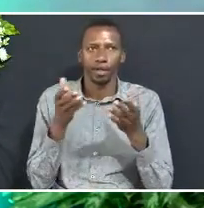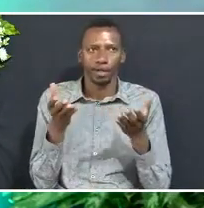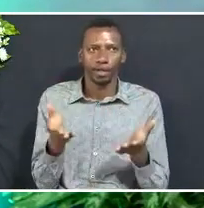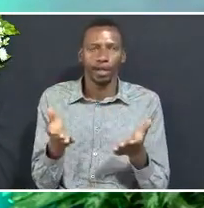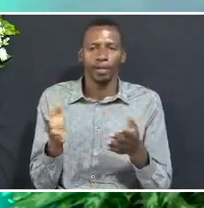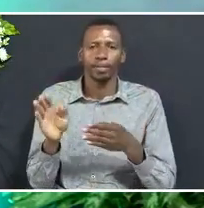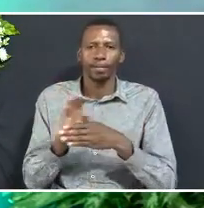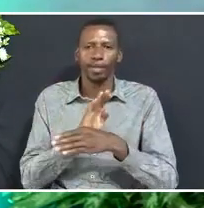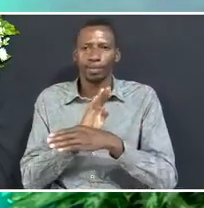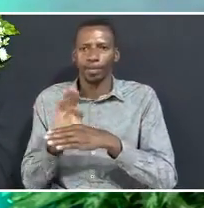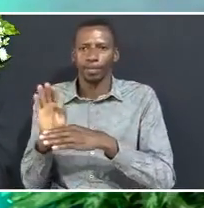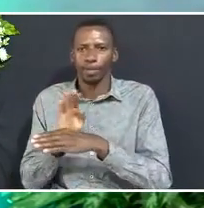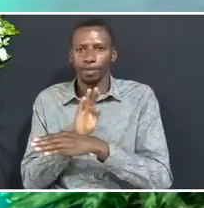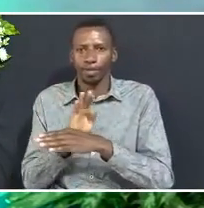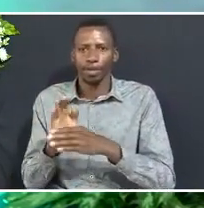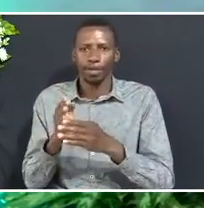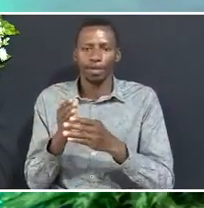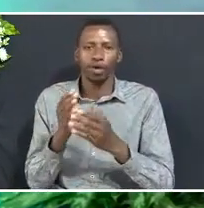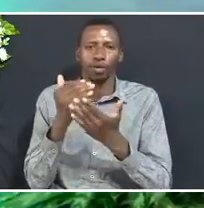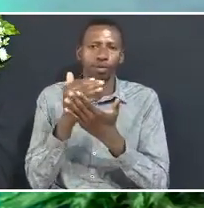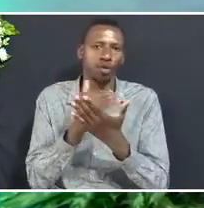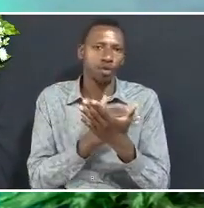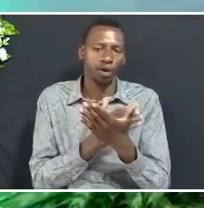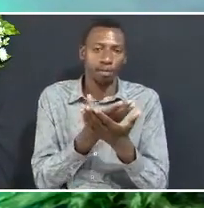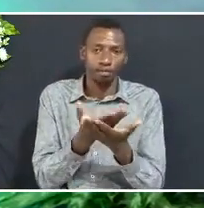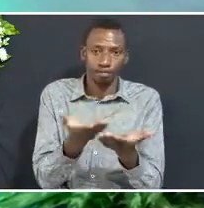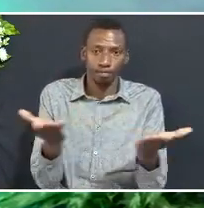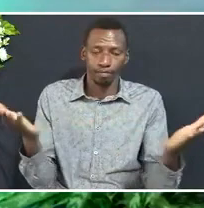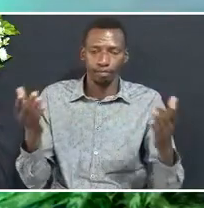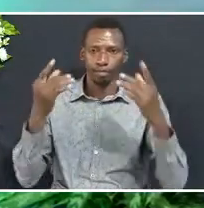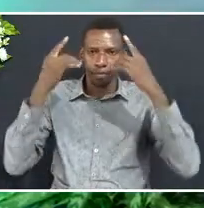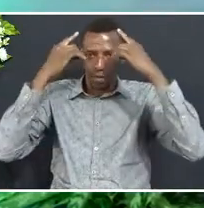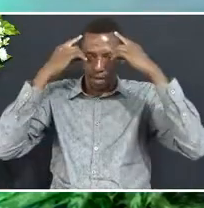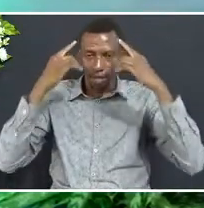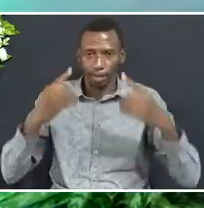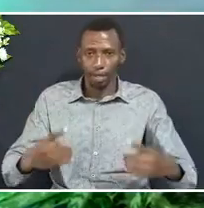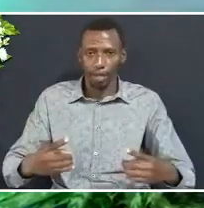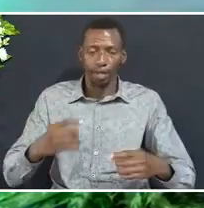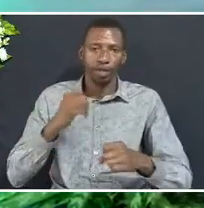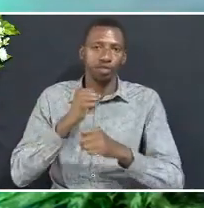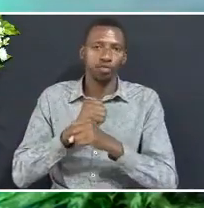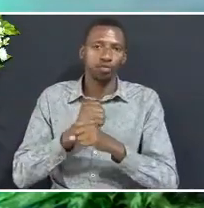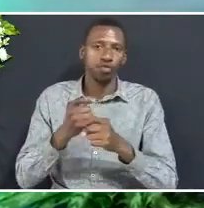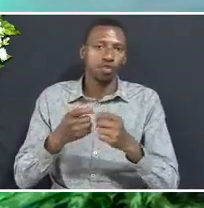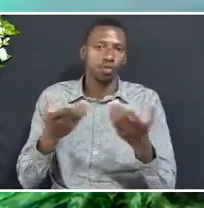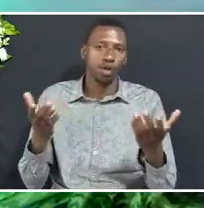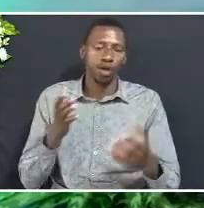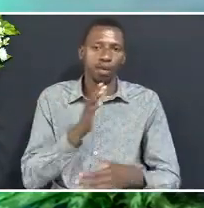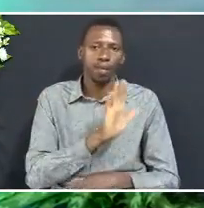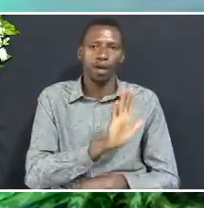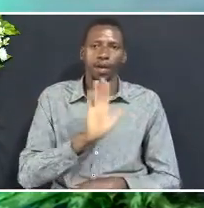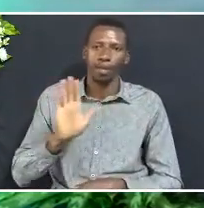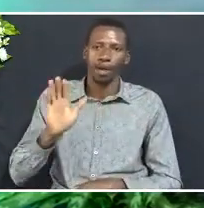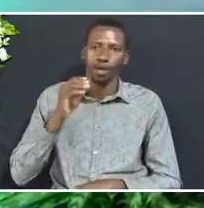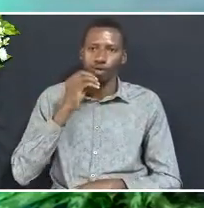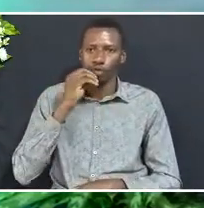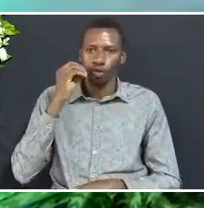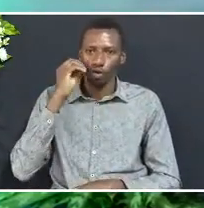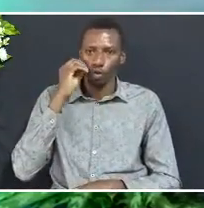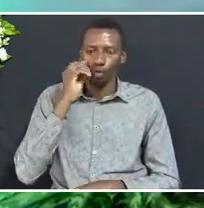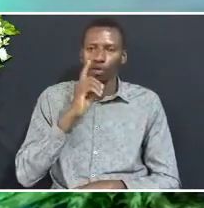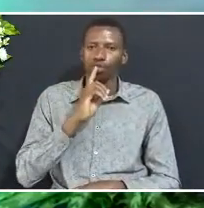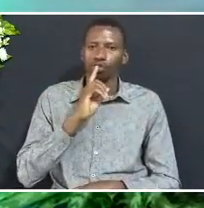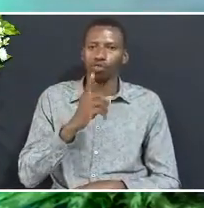schedules, they decided intentionally to do it from their homes. And for sure, many of you are